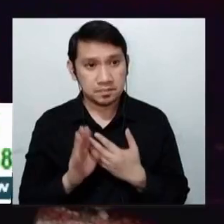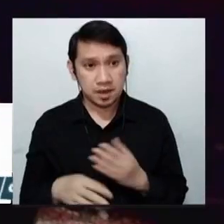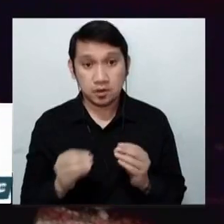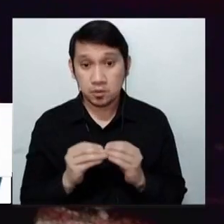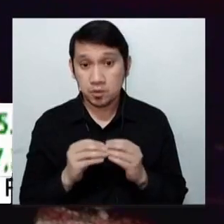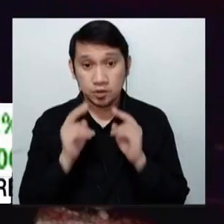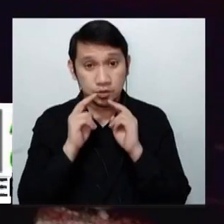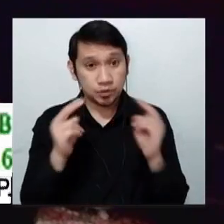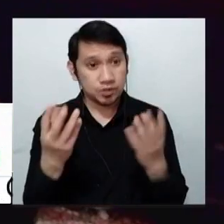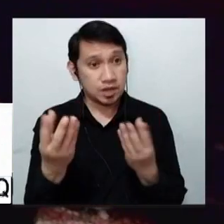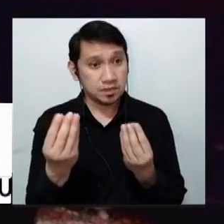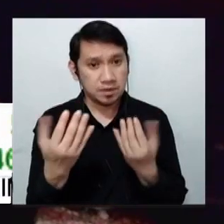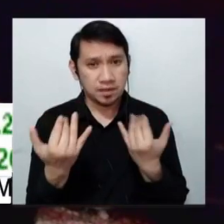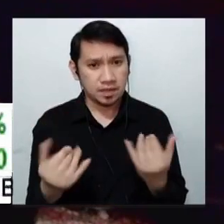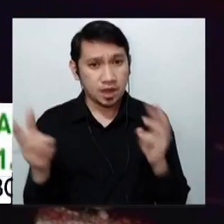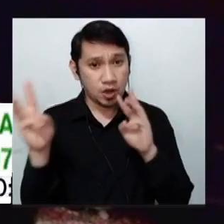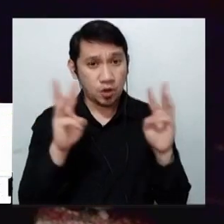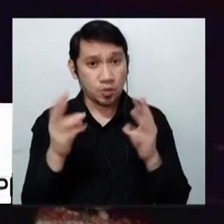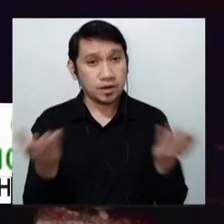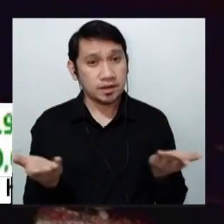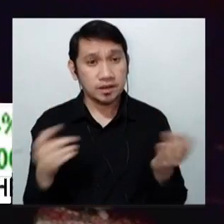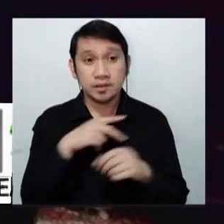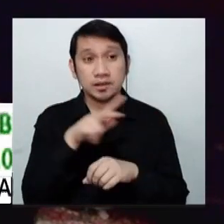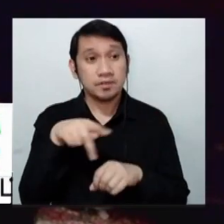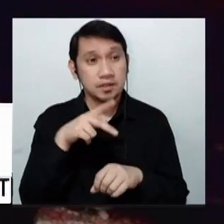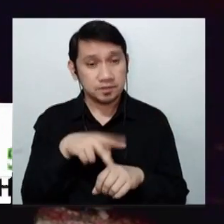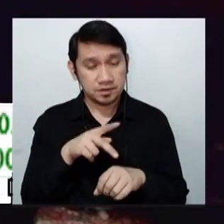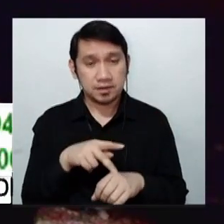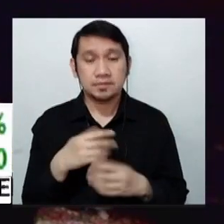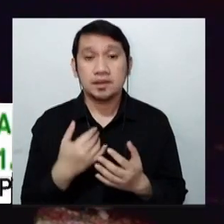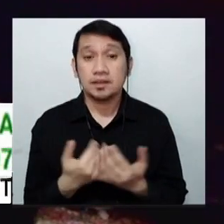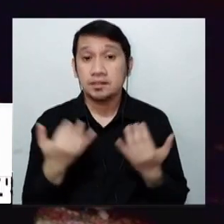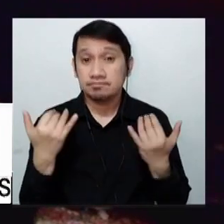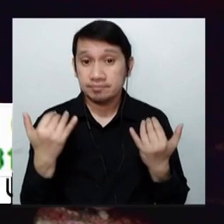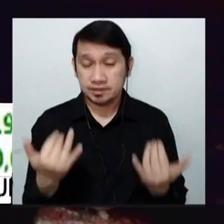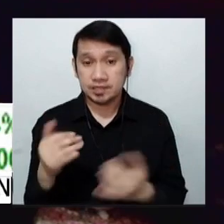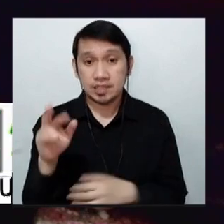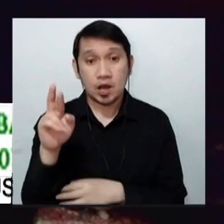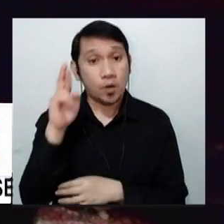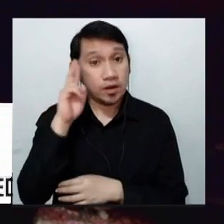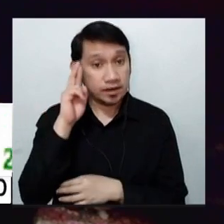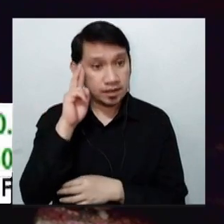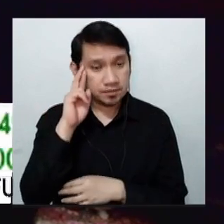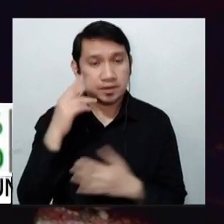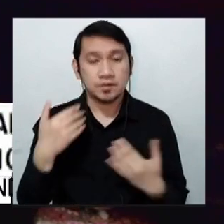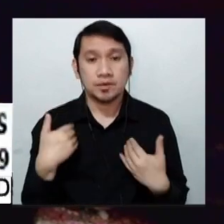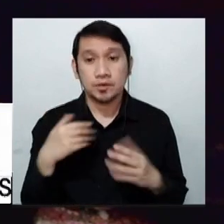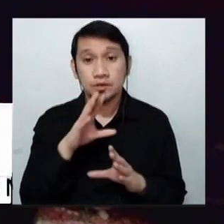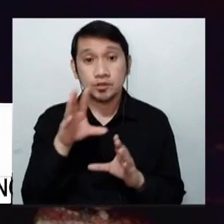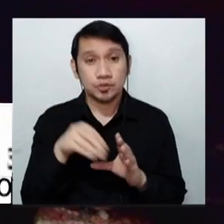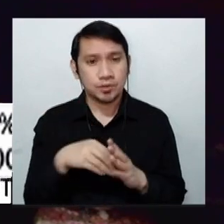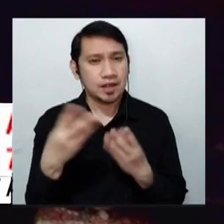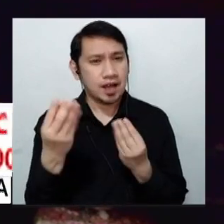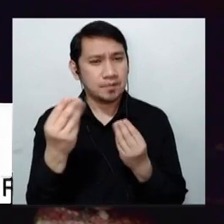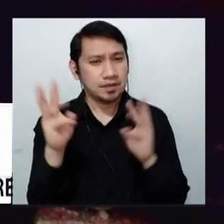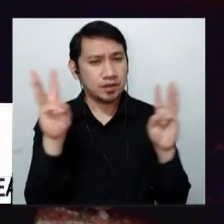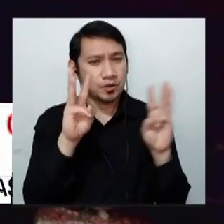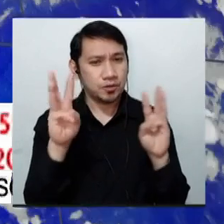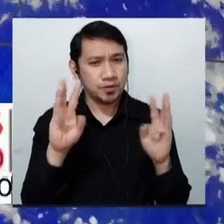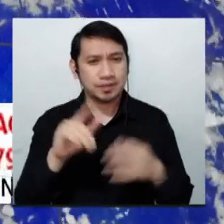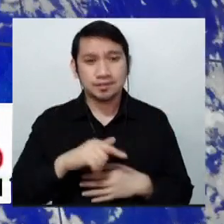There's an update now on the weather here in the Philippines. PAGASA forecaster Raymond Ordinario now joins us with the latest. Raymond, go